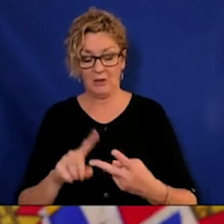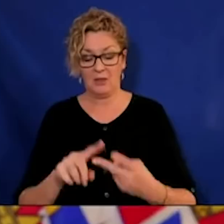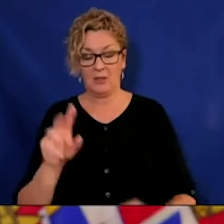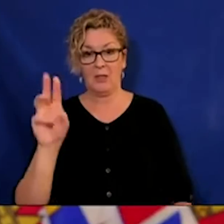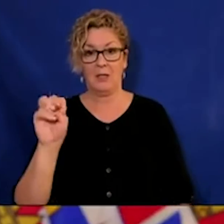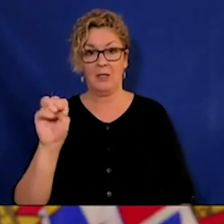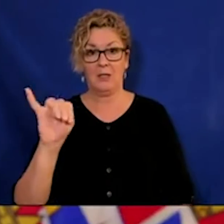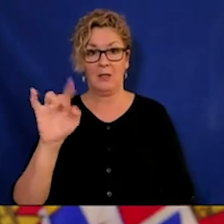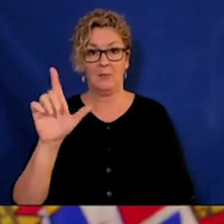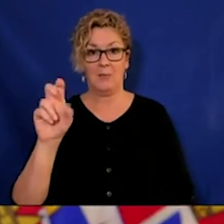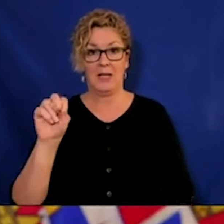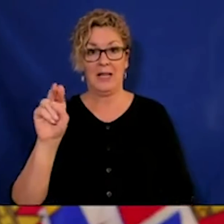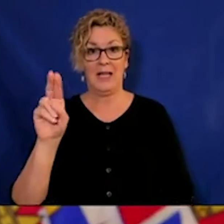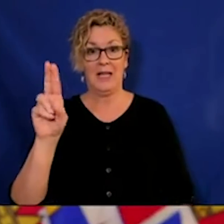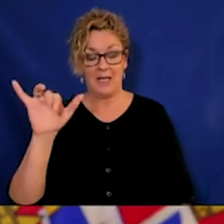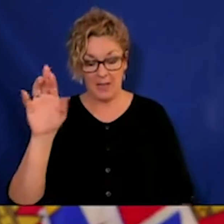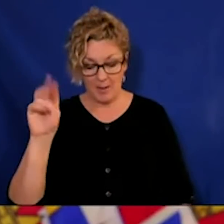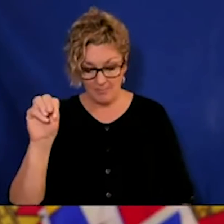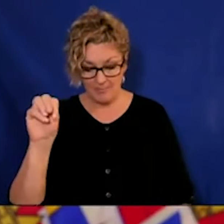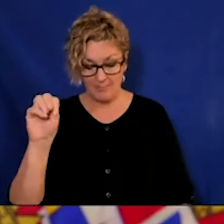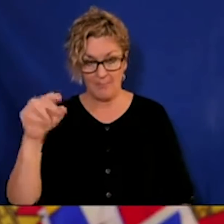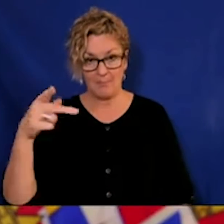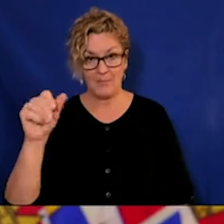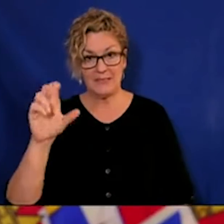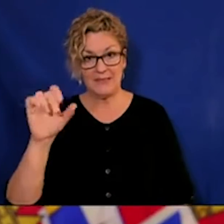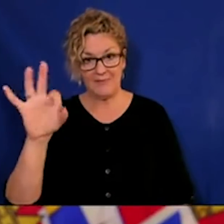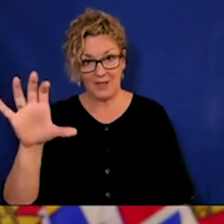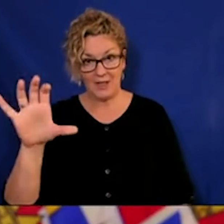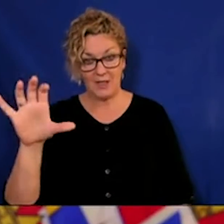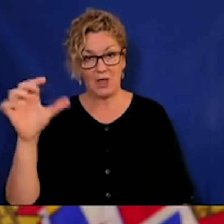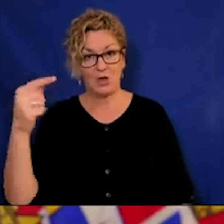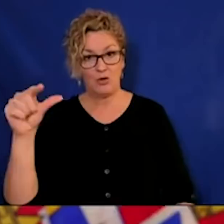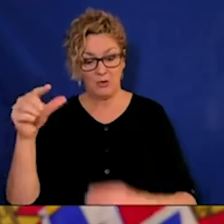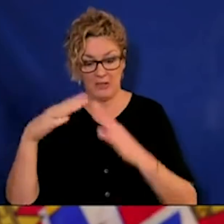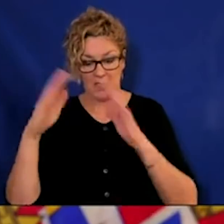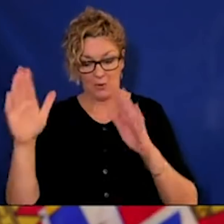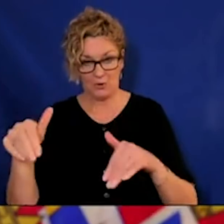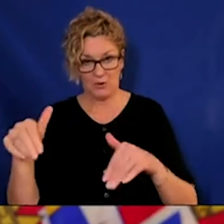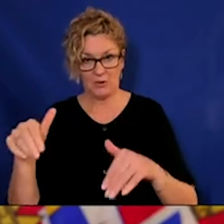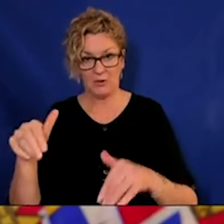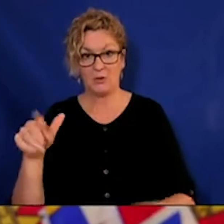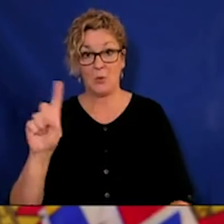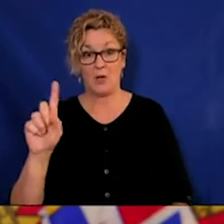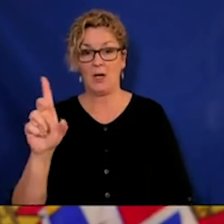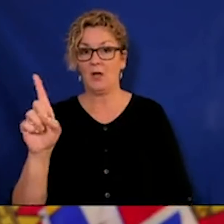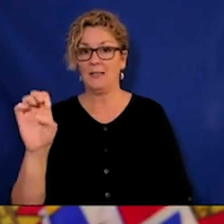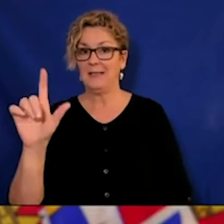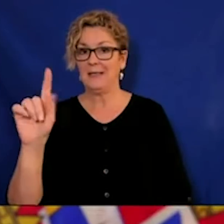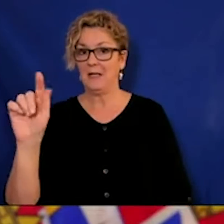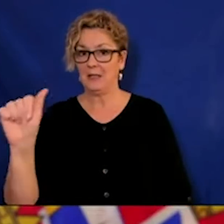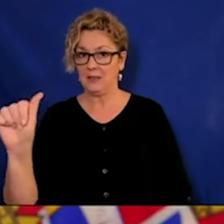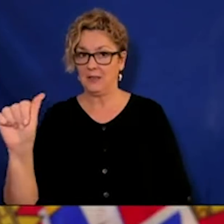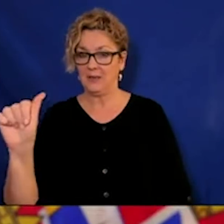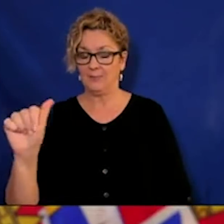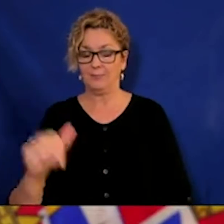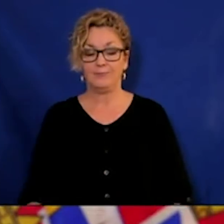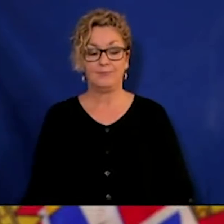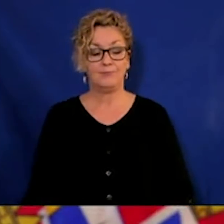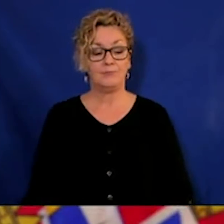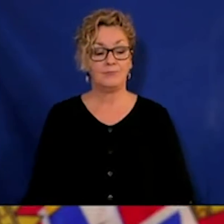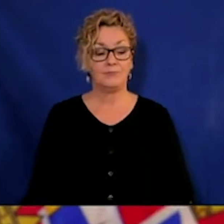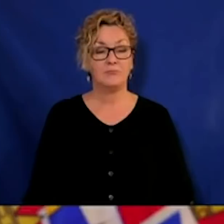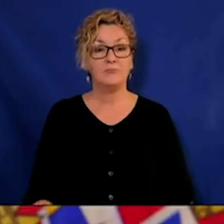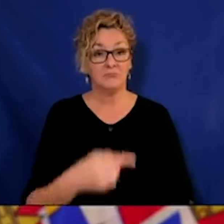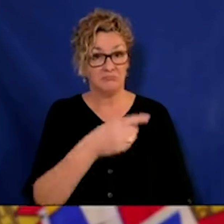Today, you may have heard the United Kingdom has approved the first vaccine outside of China and Russia, the